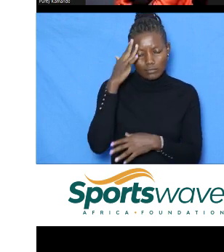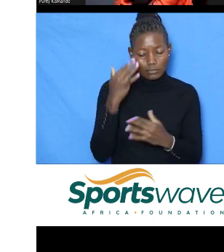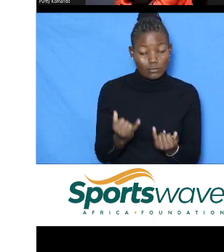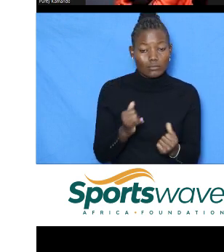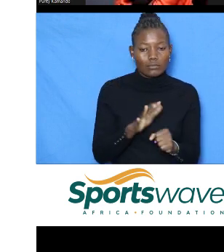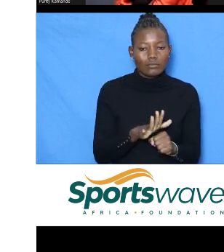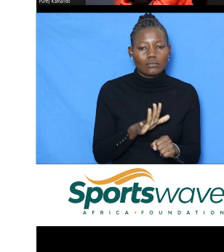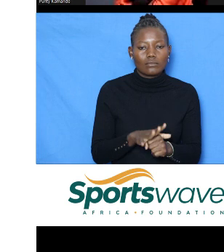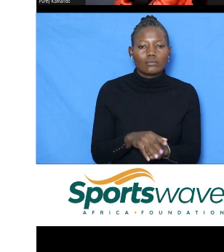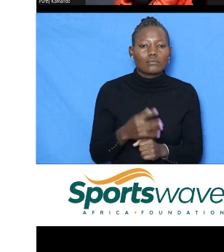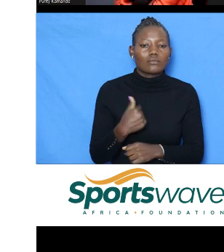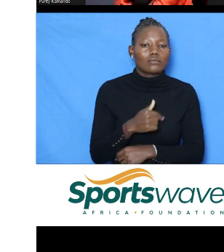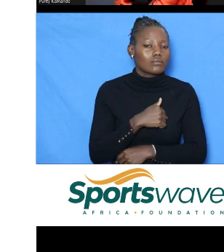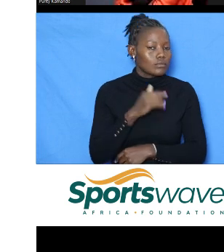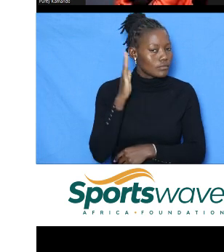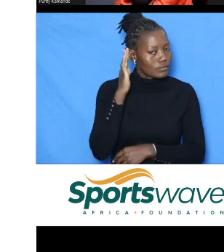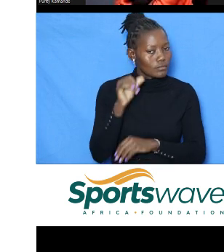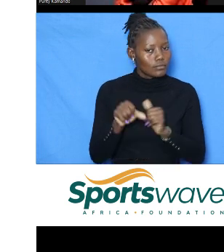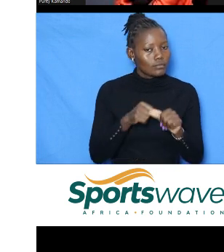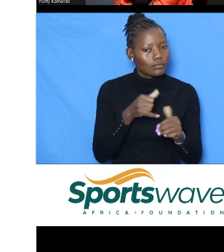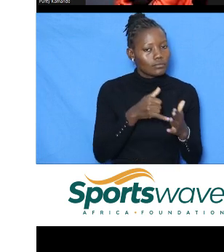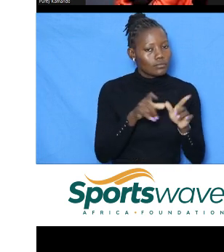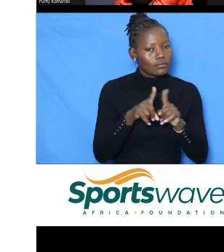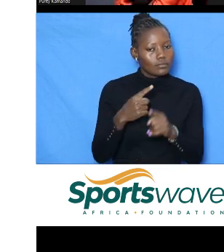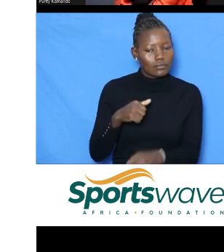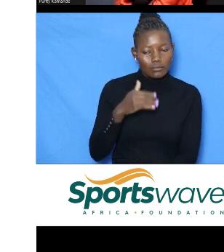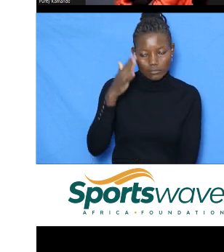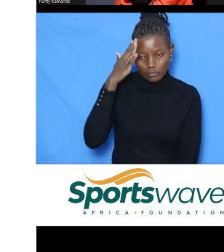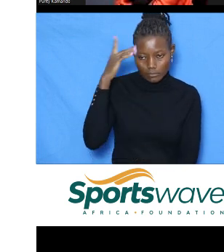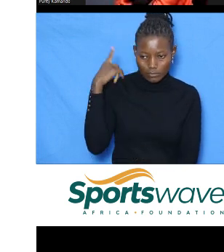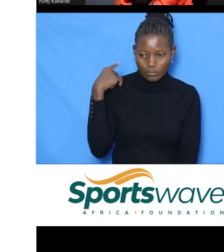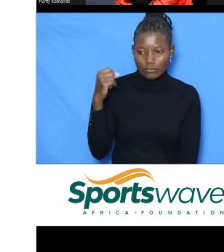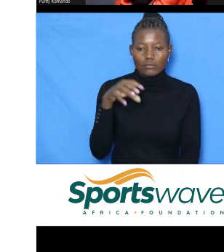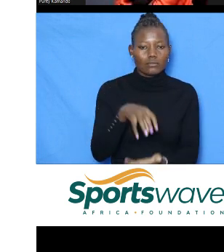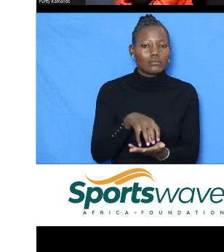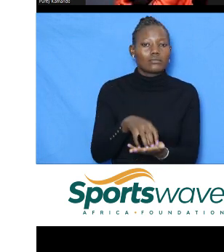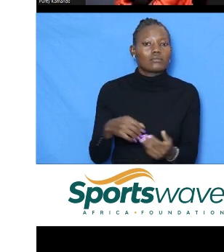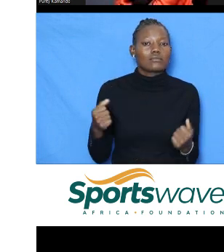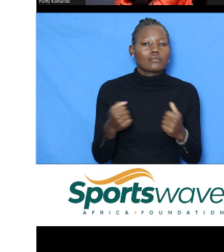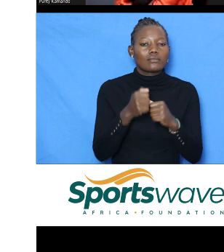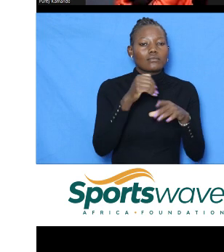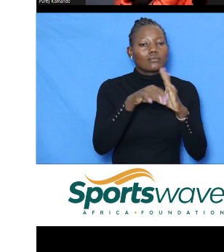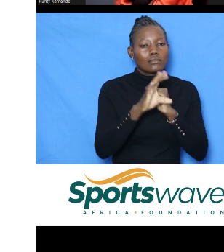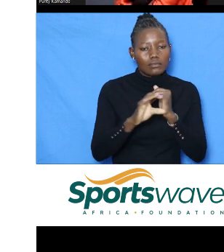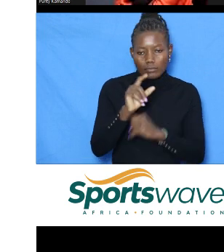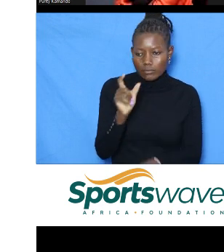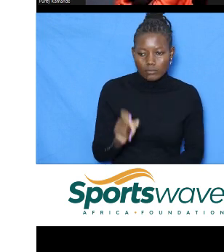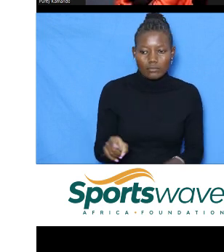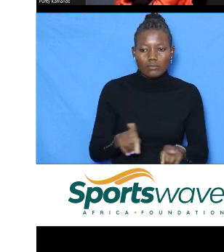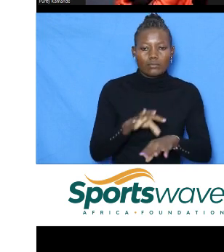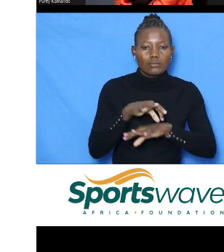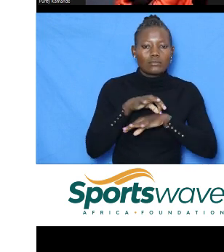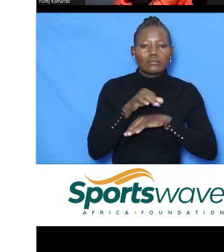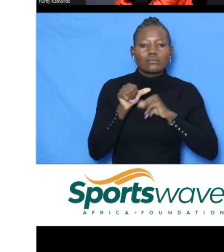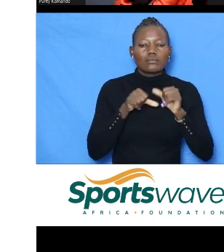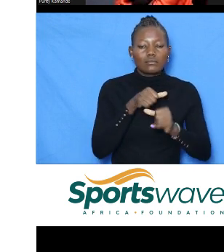us, we have heard of this and we know of the current situation that is happening in our country, in the region and globally when it